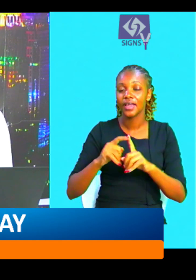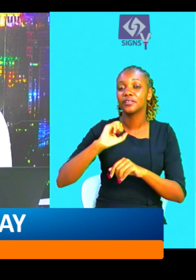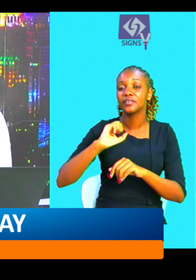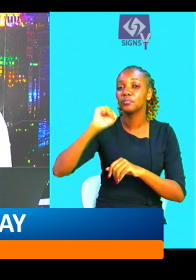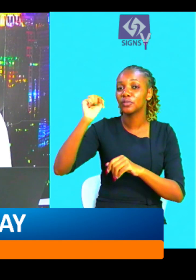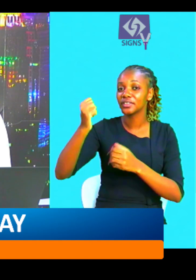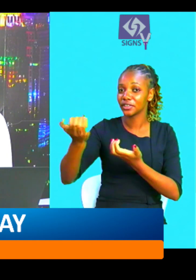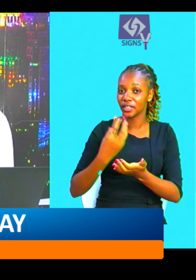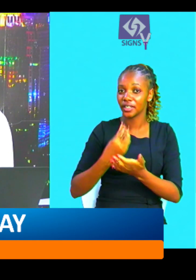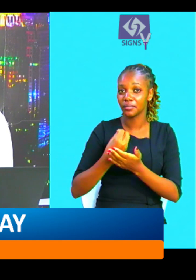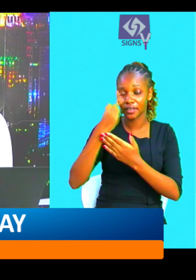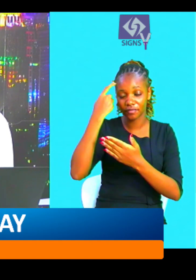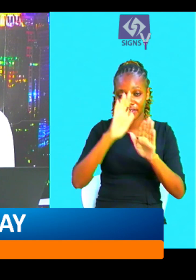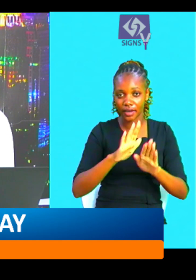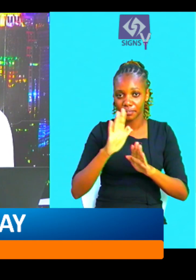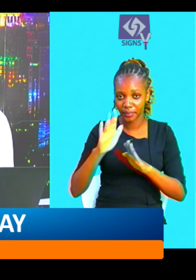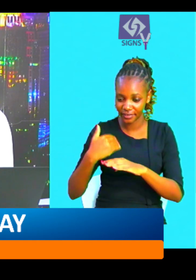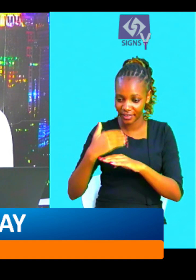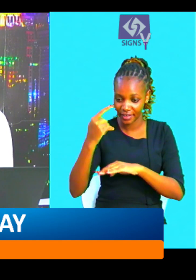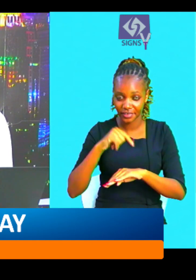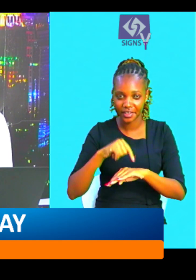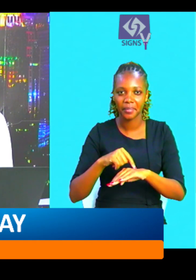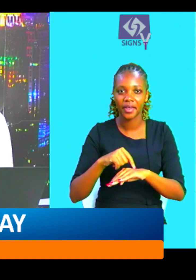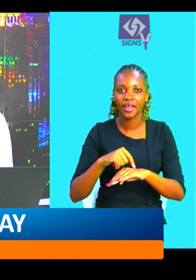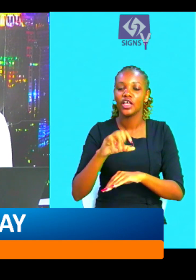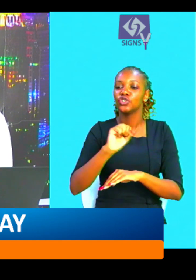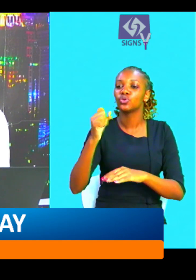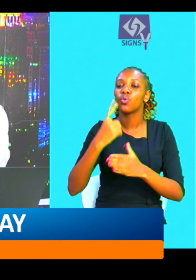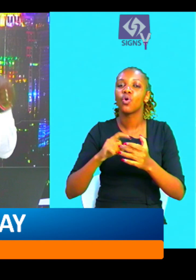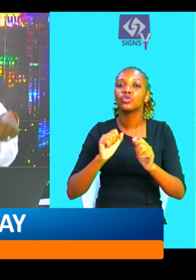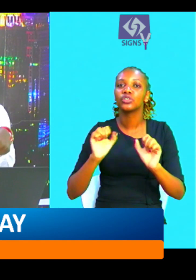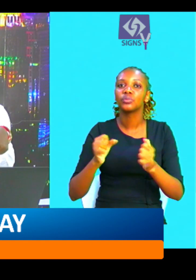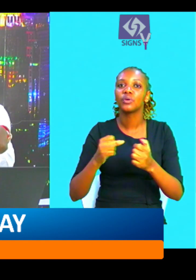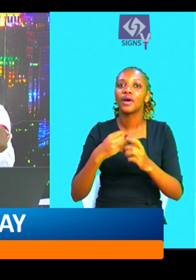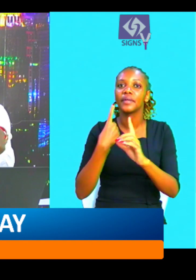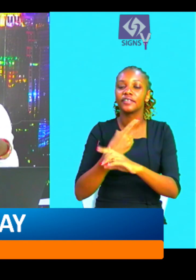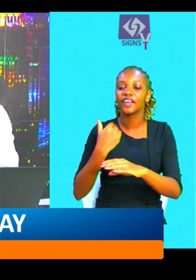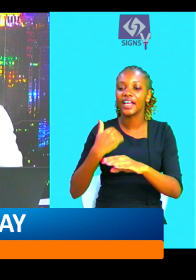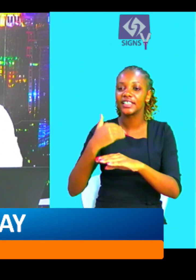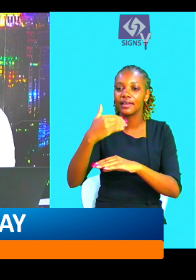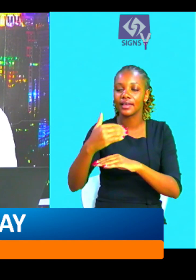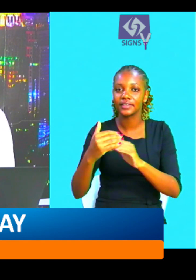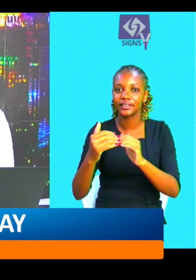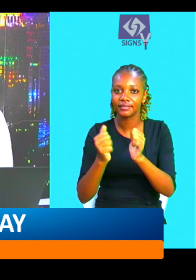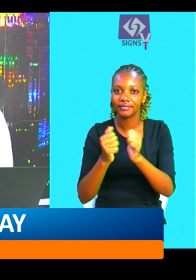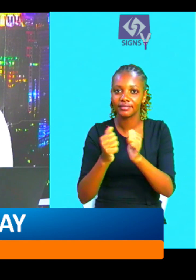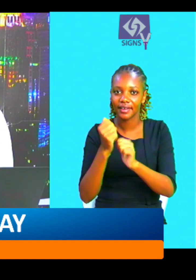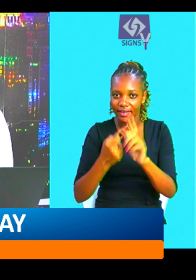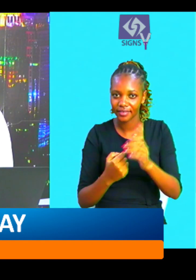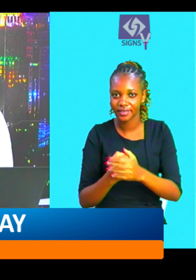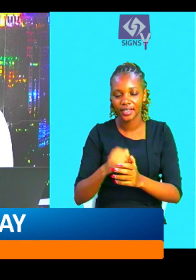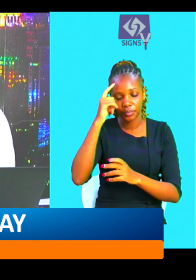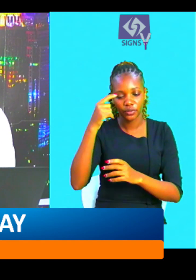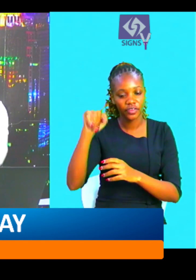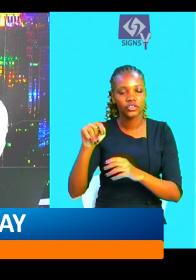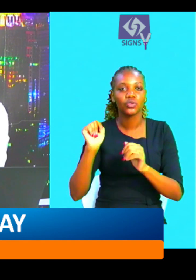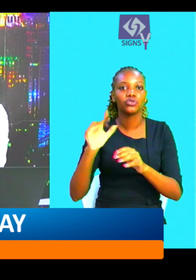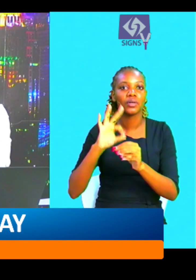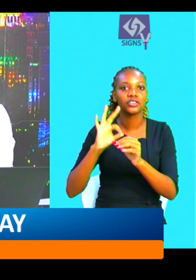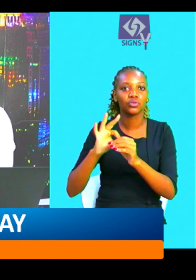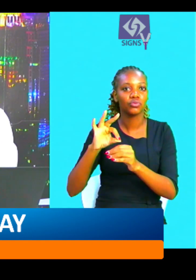ministries with the greatest power. I think if those can be ceded to the Azimio